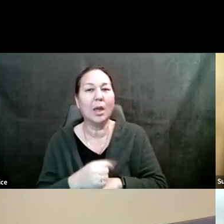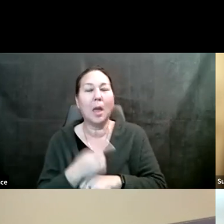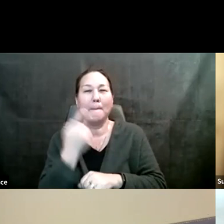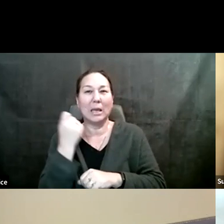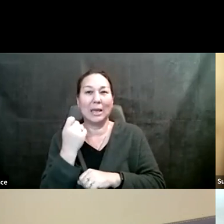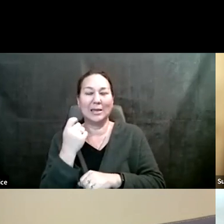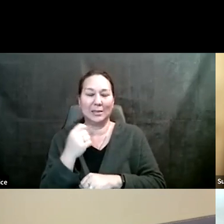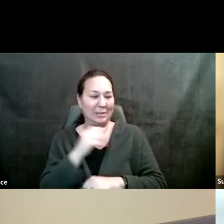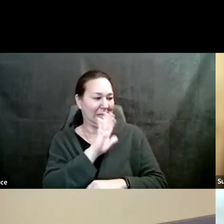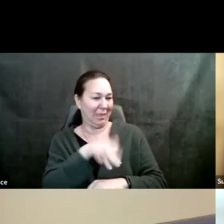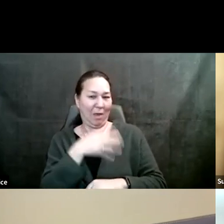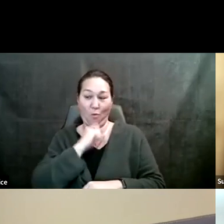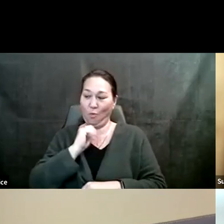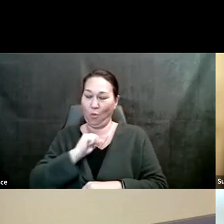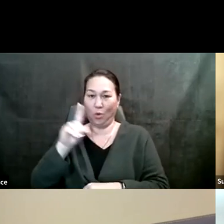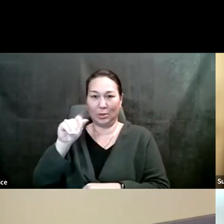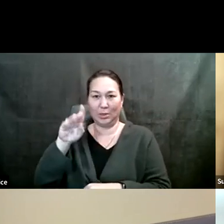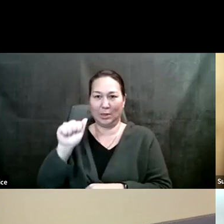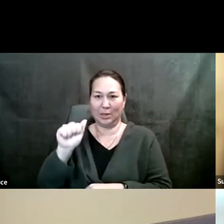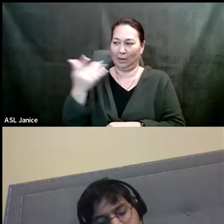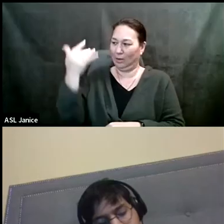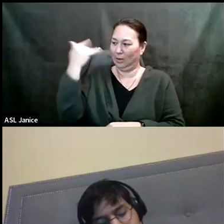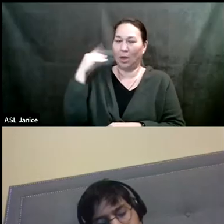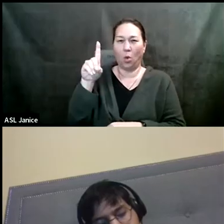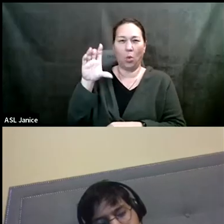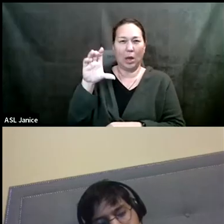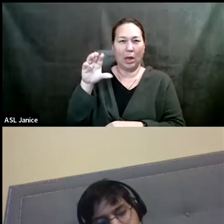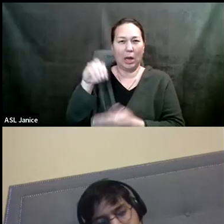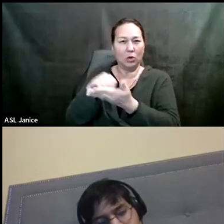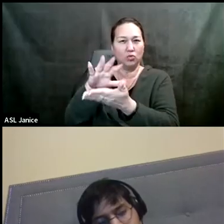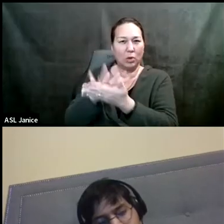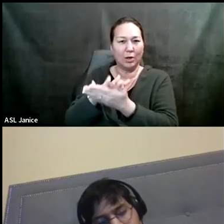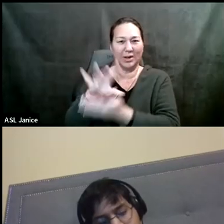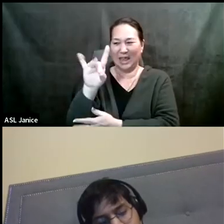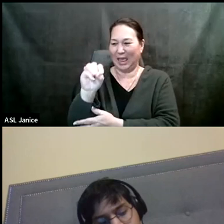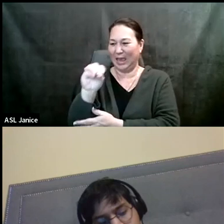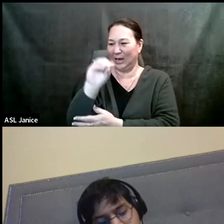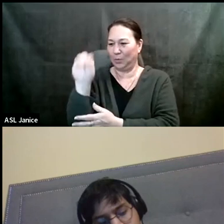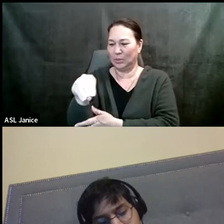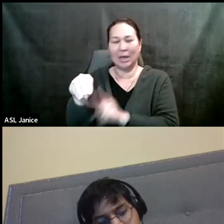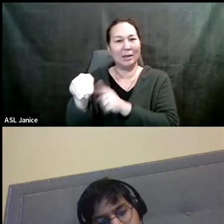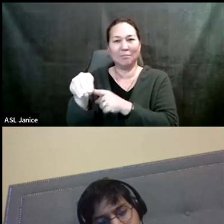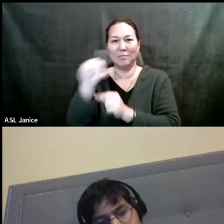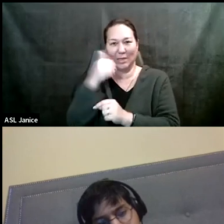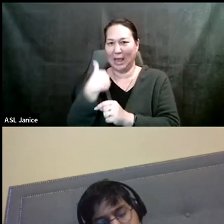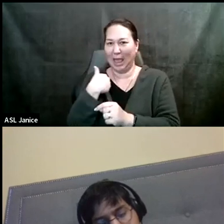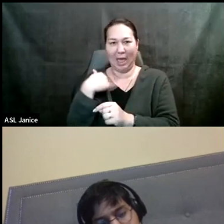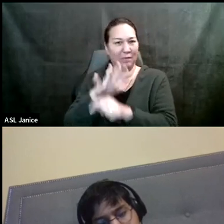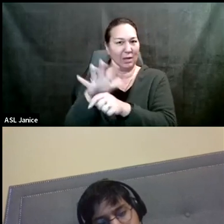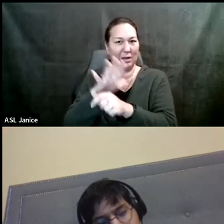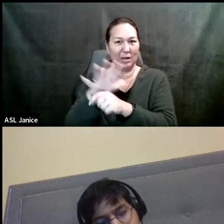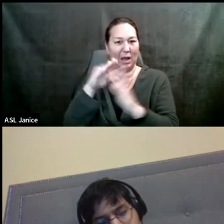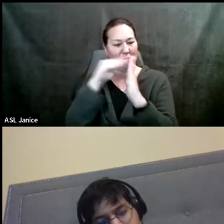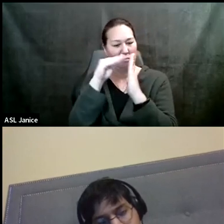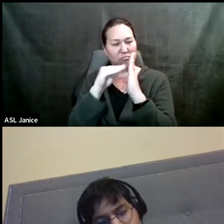they looked at you know X I say out of 100 records about 80 percent of them did not have the level of documentation for withdrawal